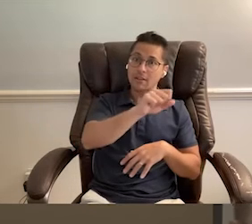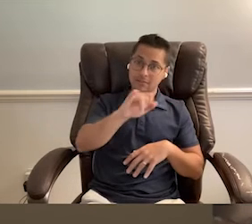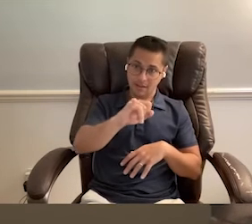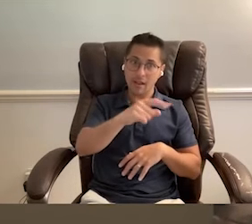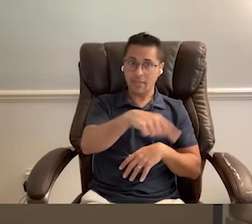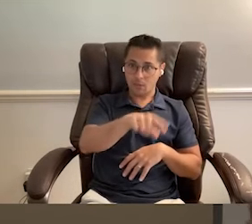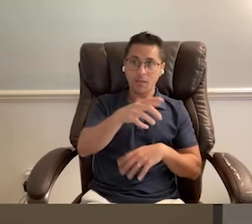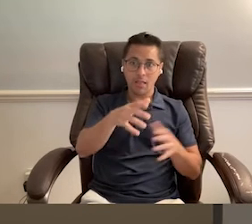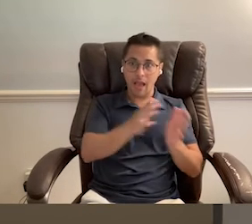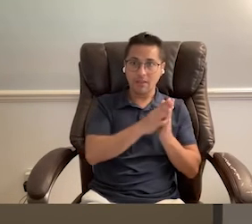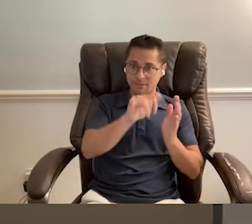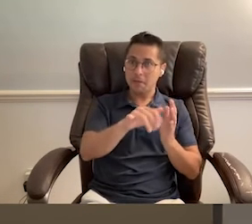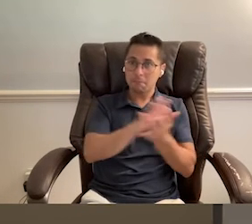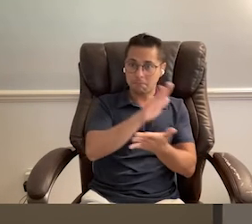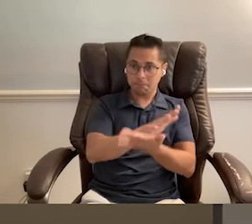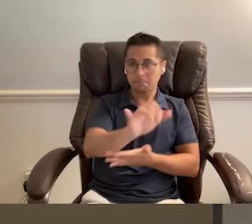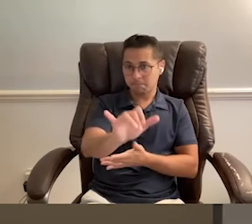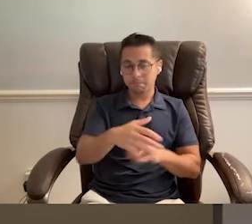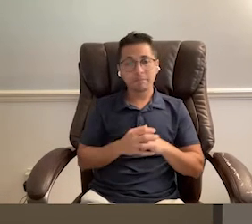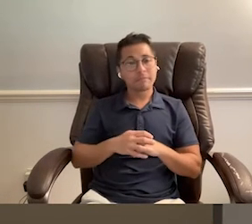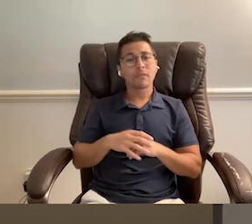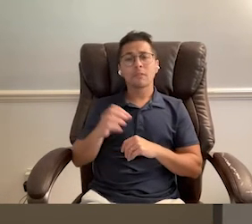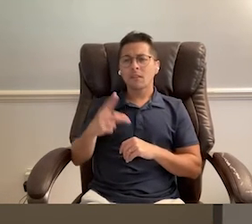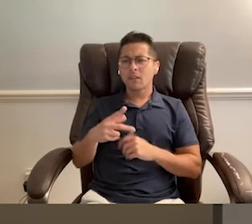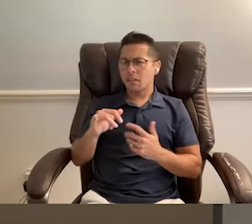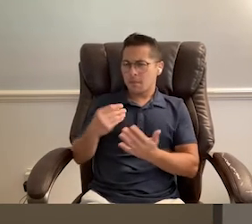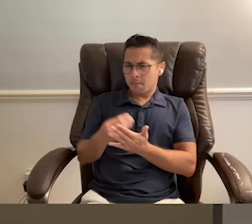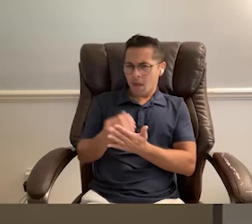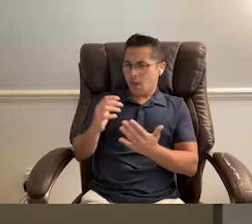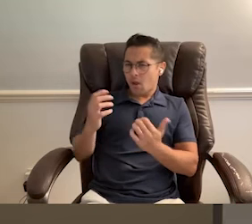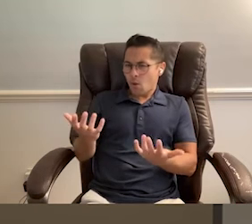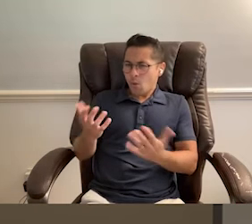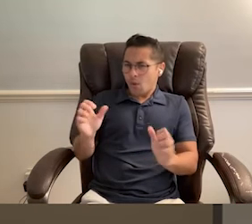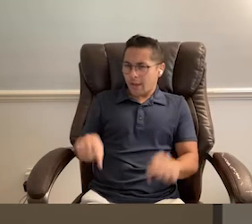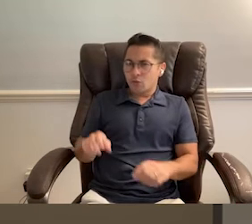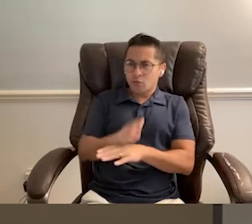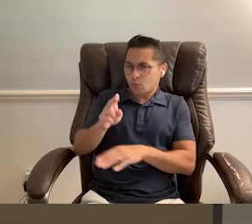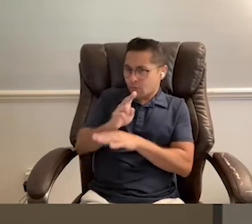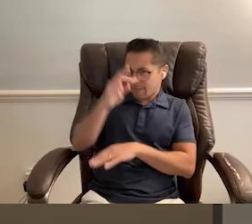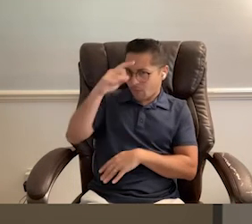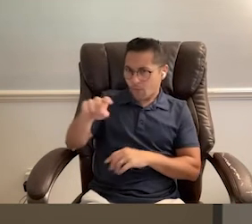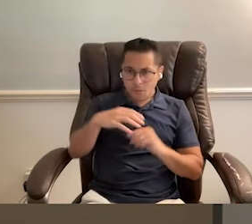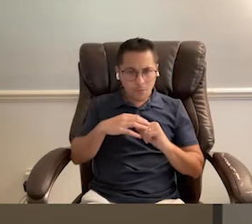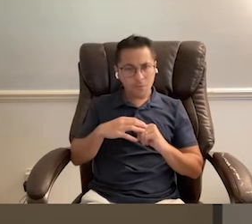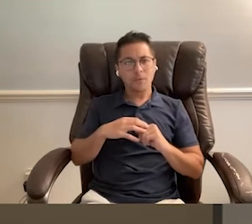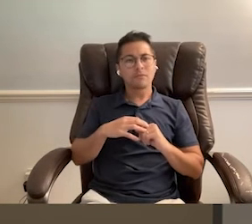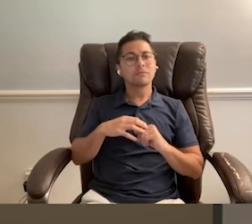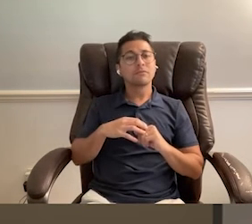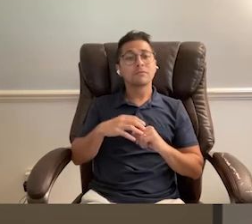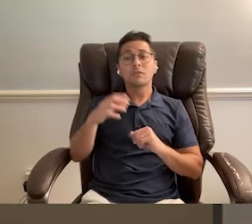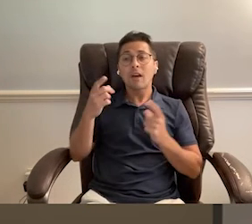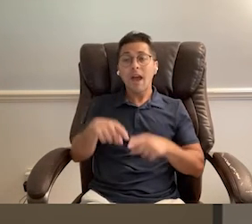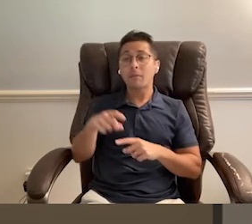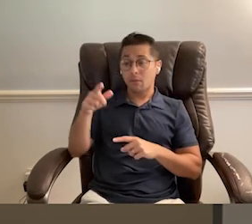All right. So what can you use the funds for, right? This is what I love. So when the Treasury, when this was passed, people were